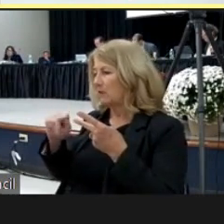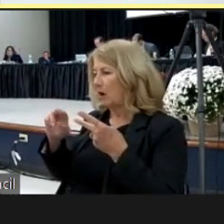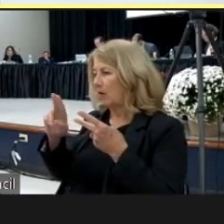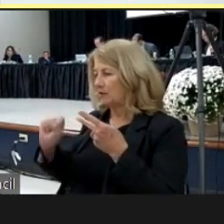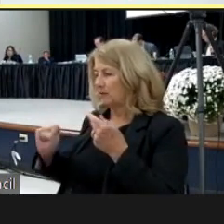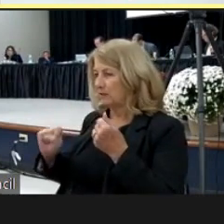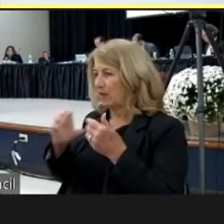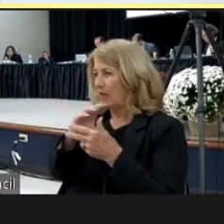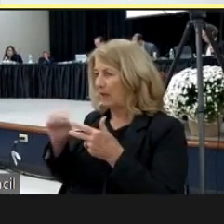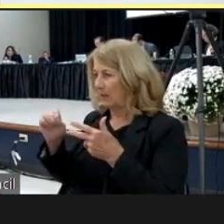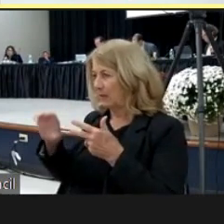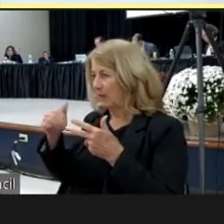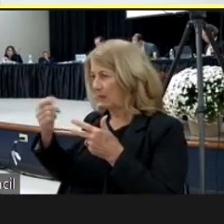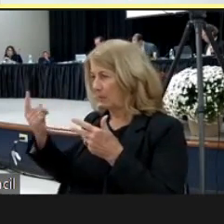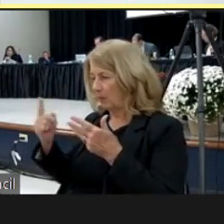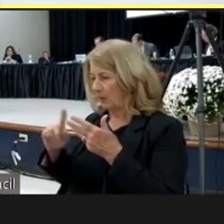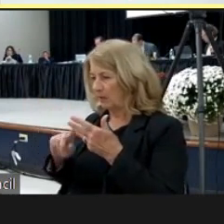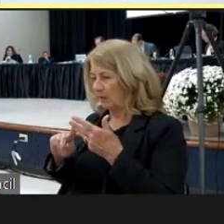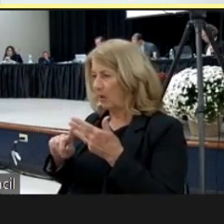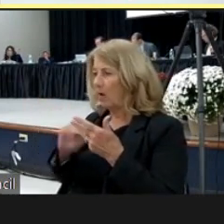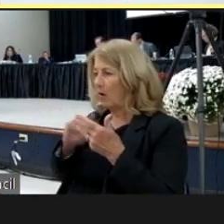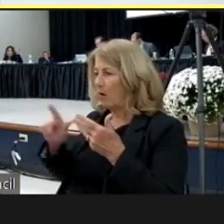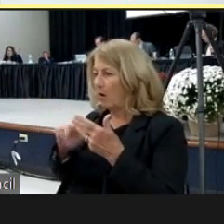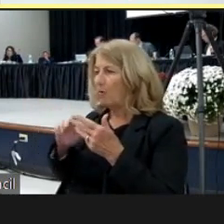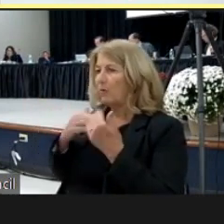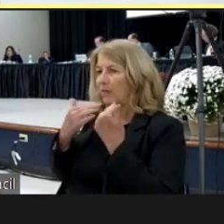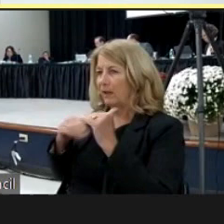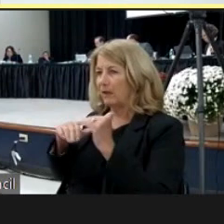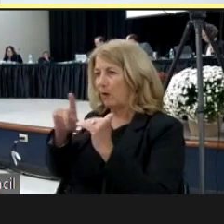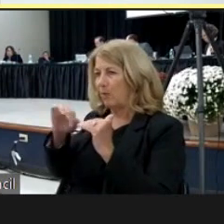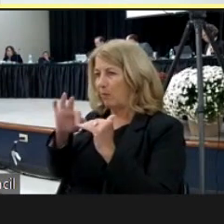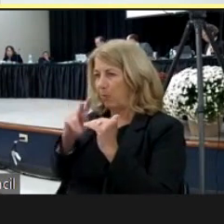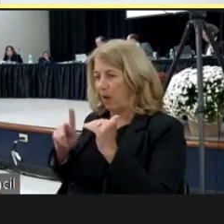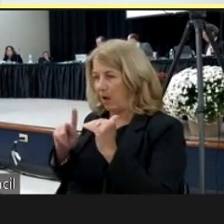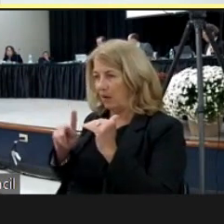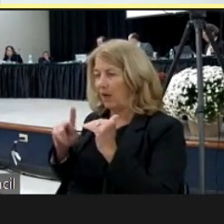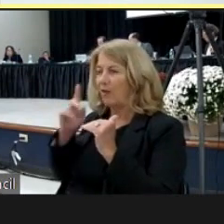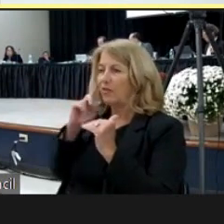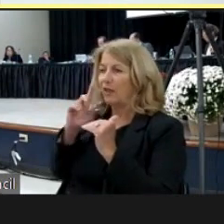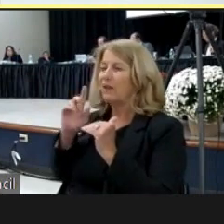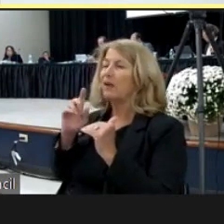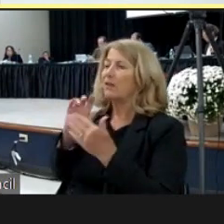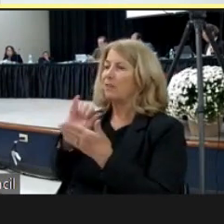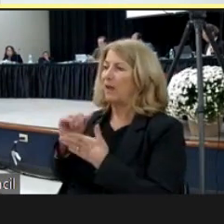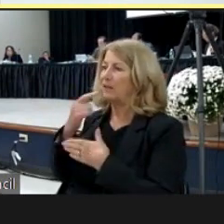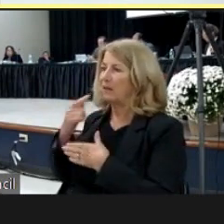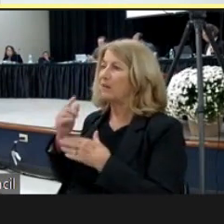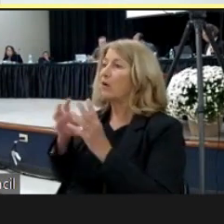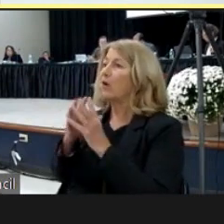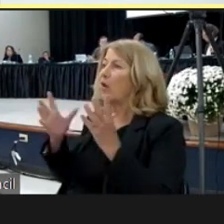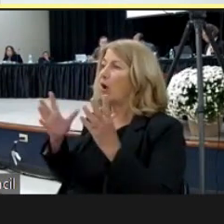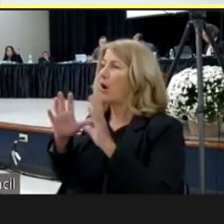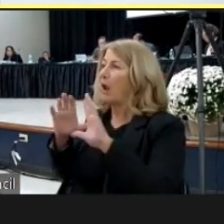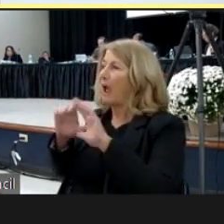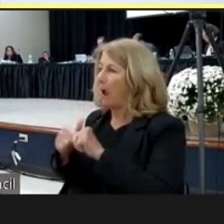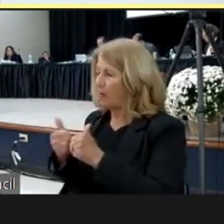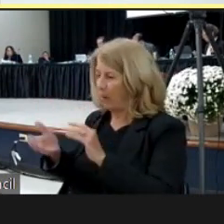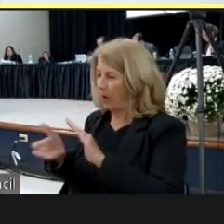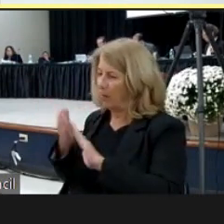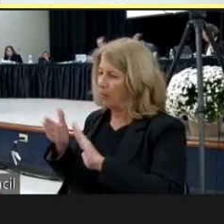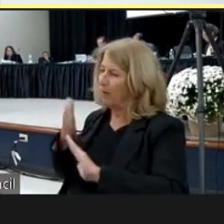which are all within a 1 block radius. So I think that tells a lot of how they kept this operation in good